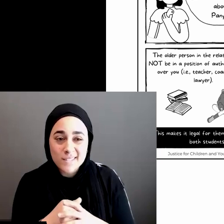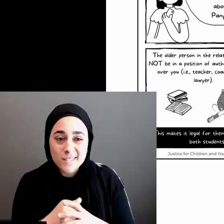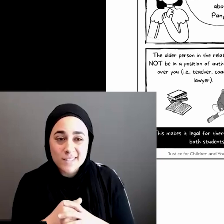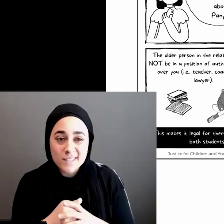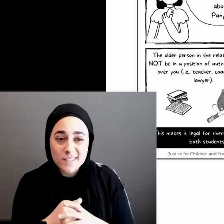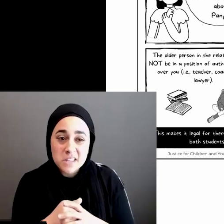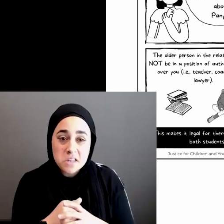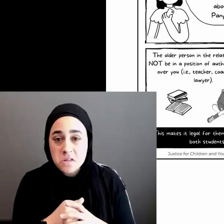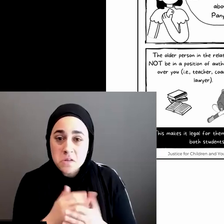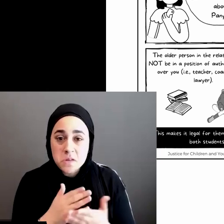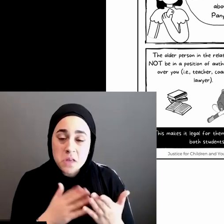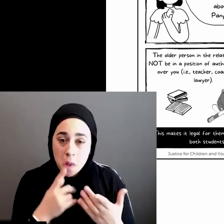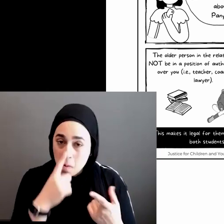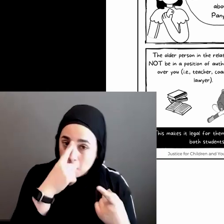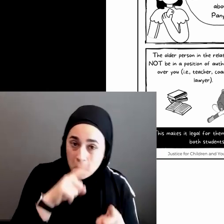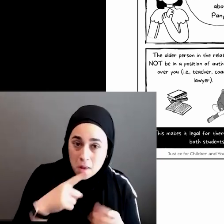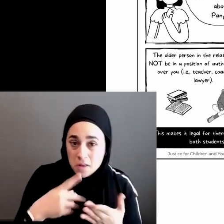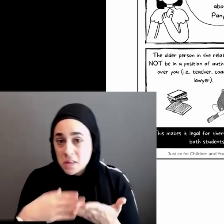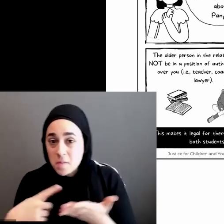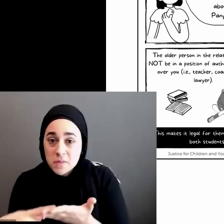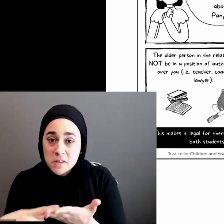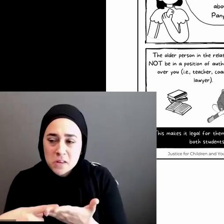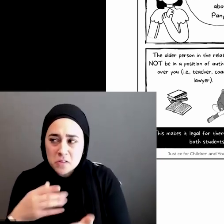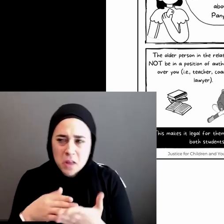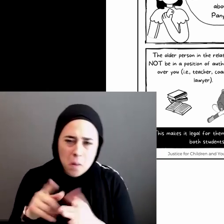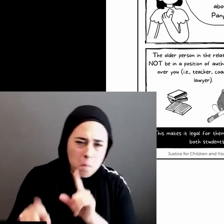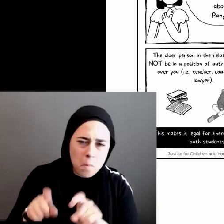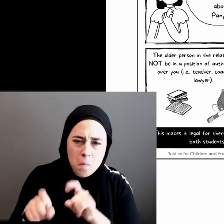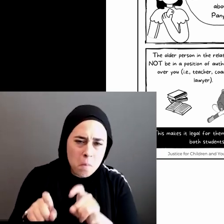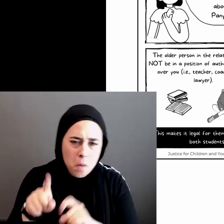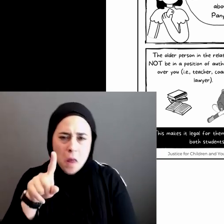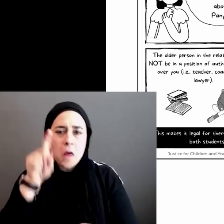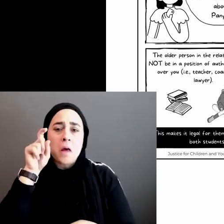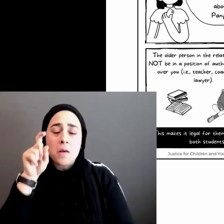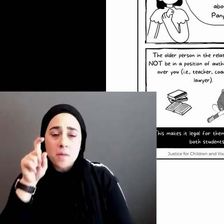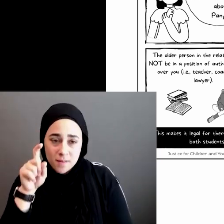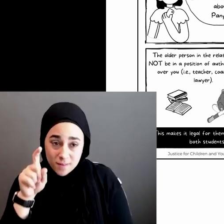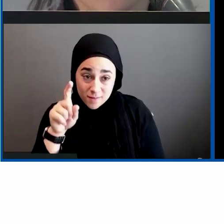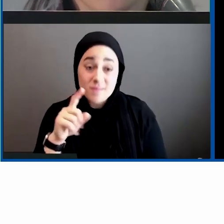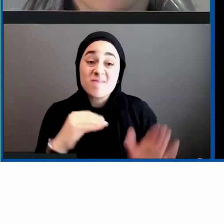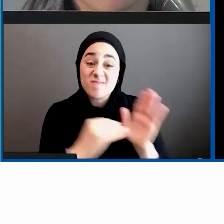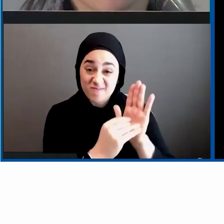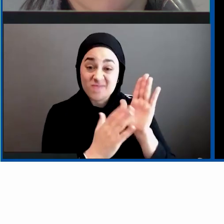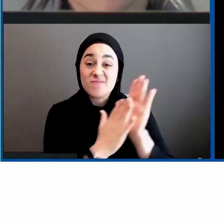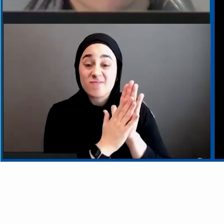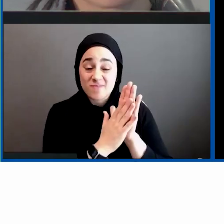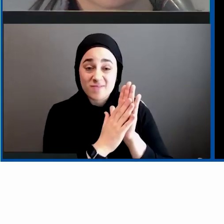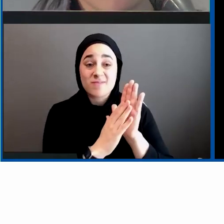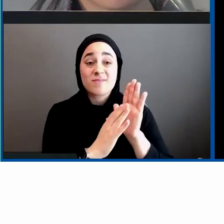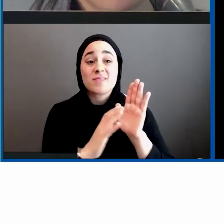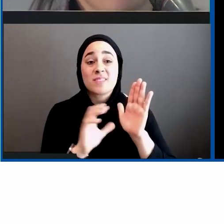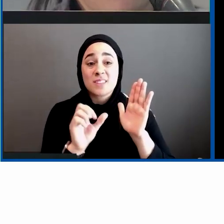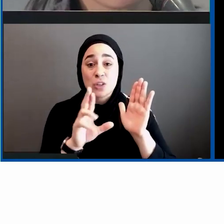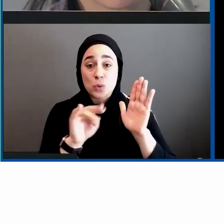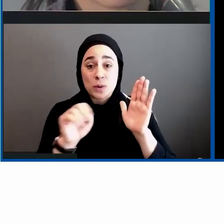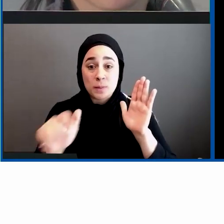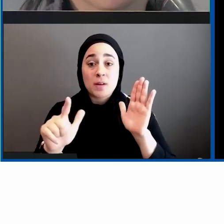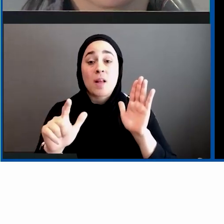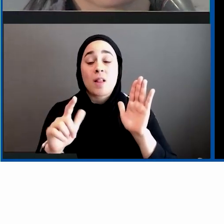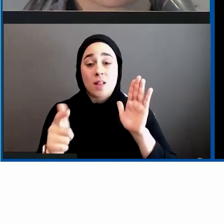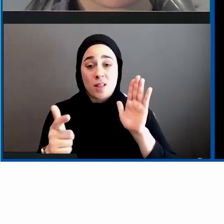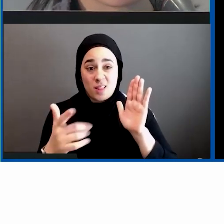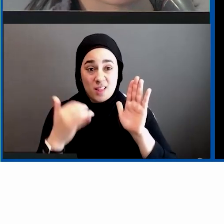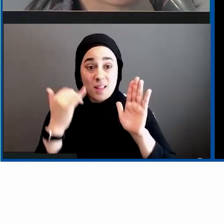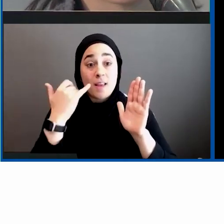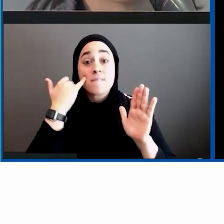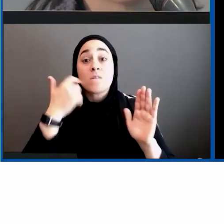little bit of agreement, a little bit of discussion, a little bit of questioning. So it is in the criminal code, so it is a criminal offense for the